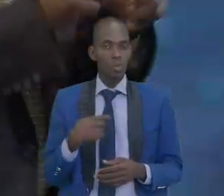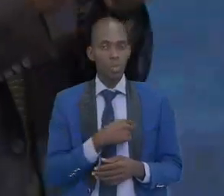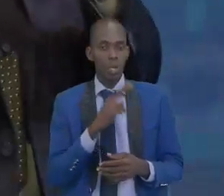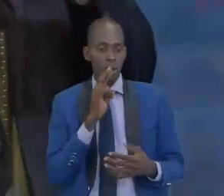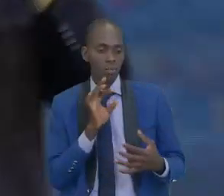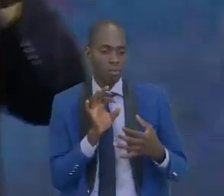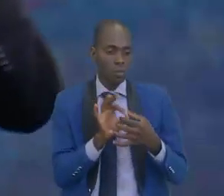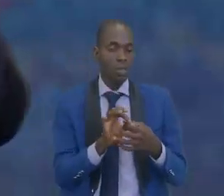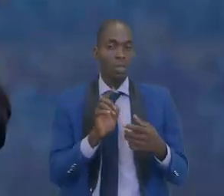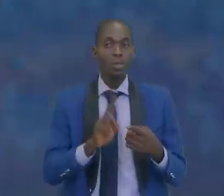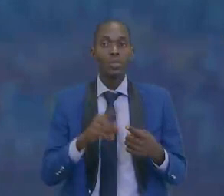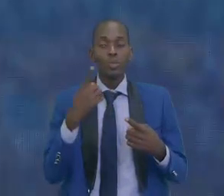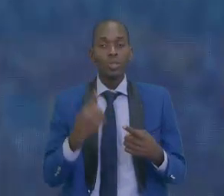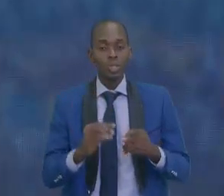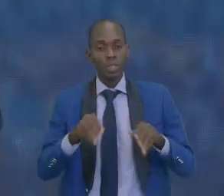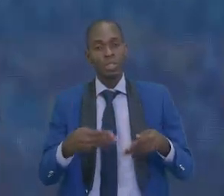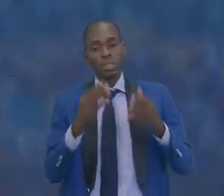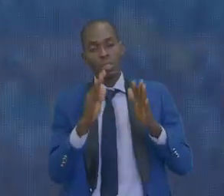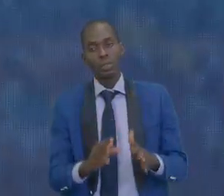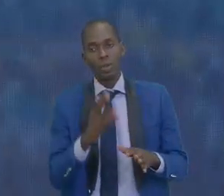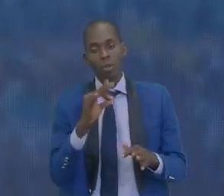of abundant life.